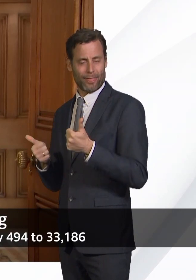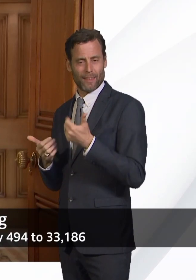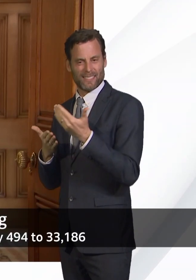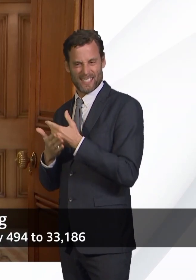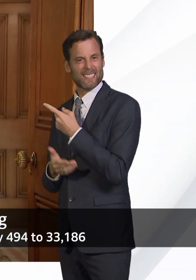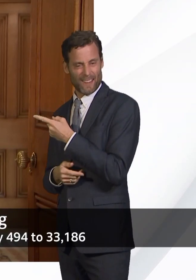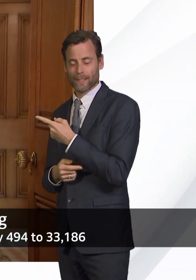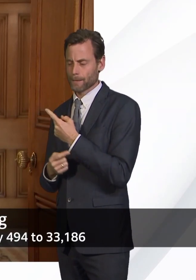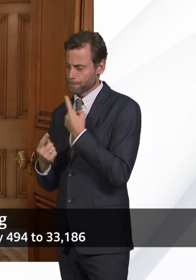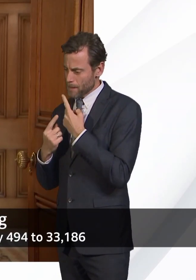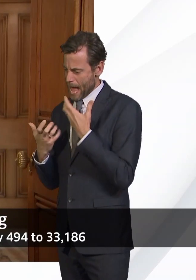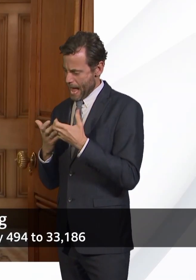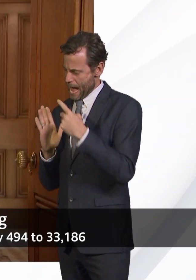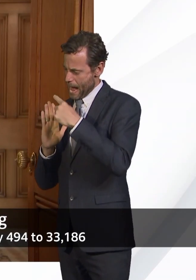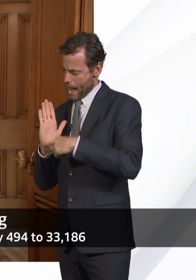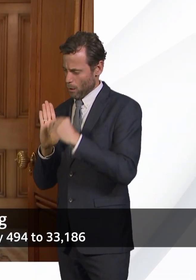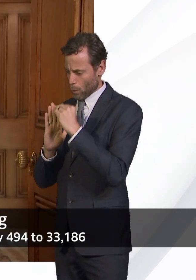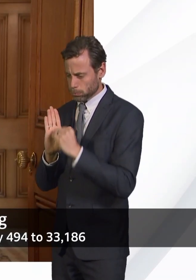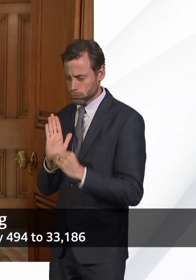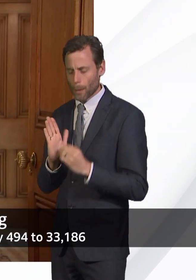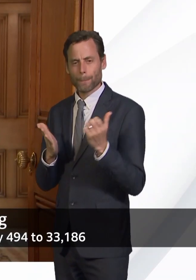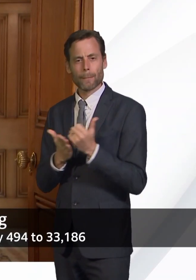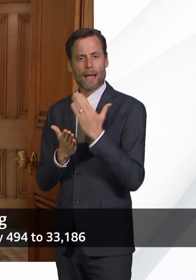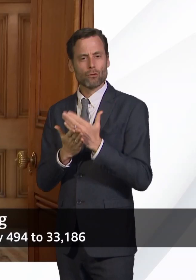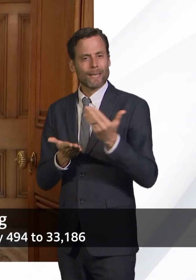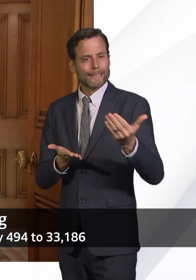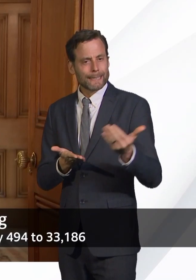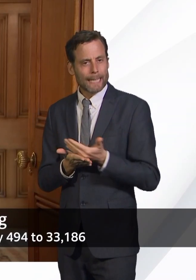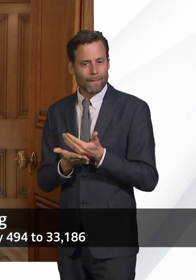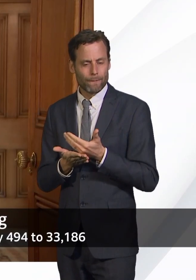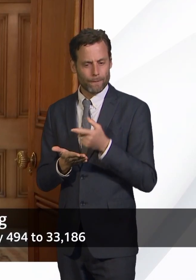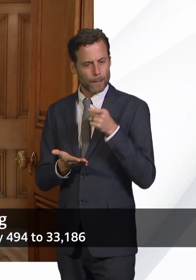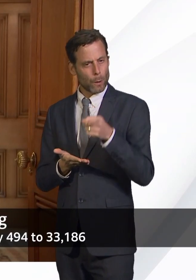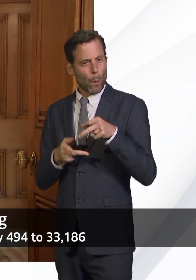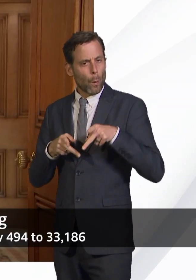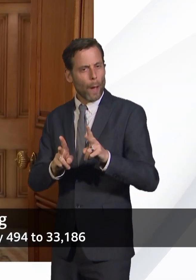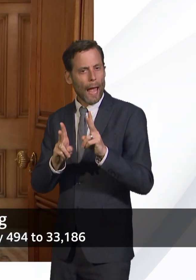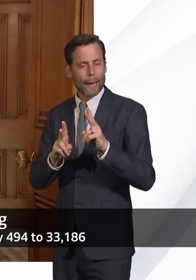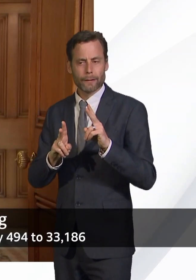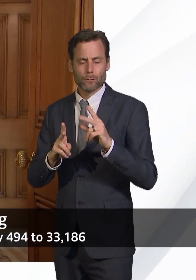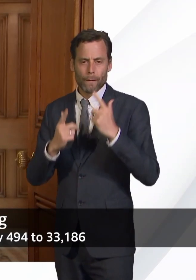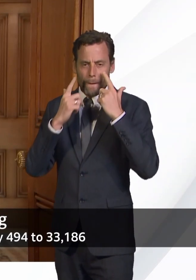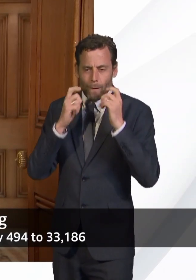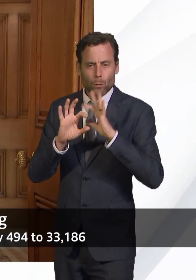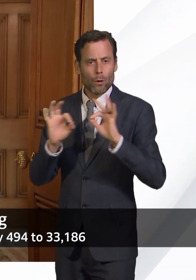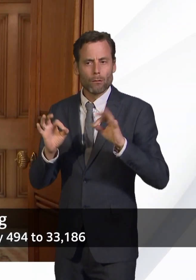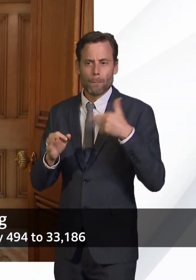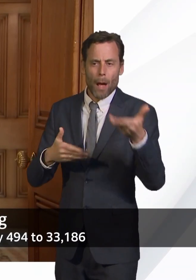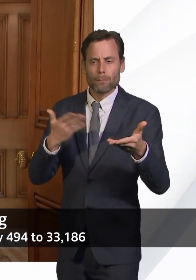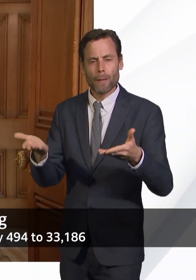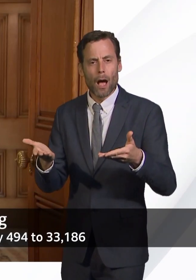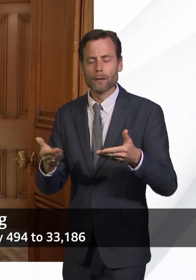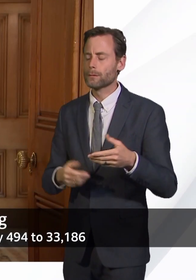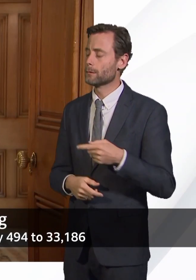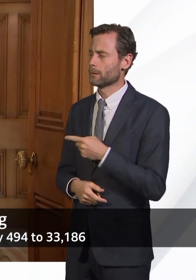social distancing guidelines. People have asked, why would they be able to look around a stranger's home but